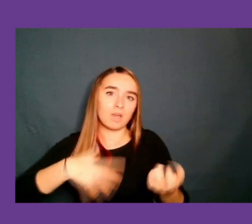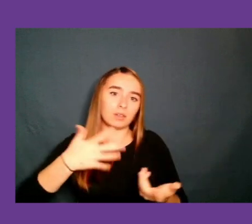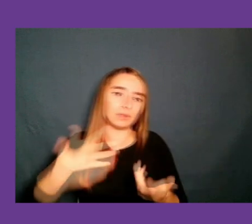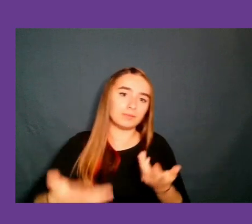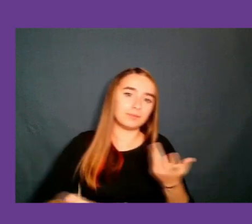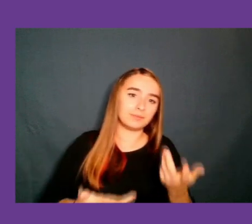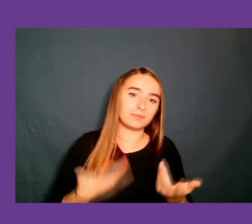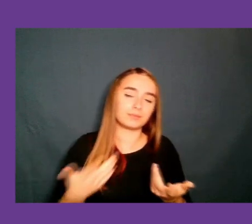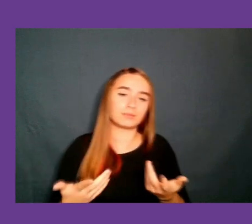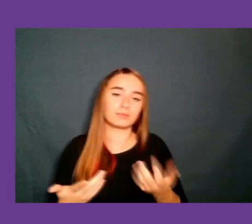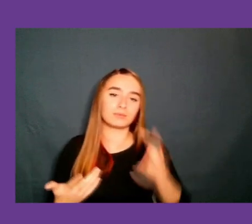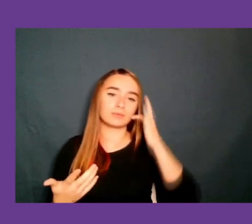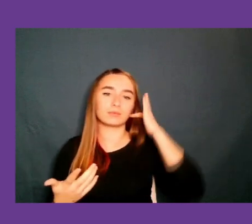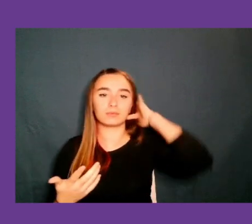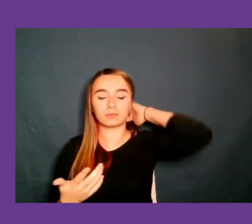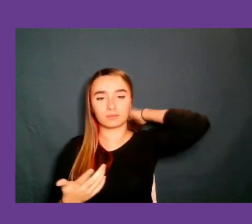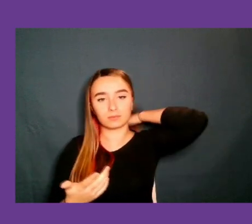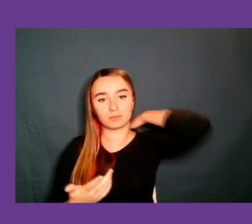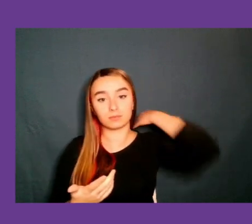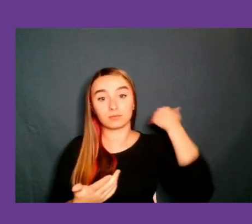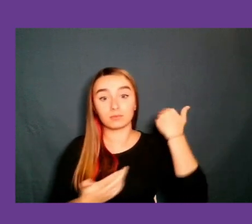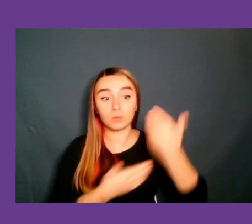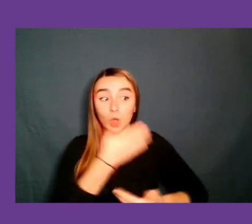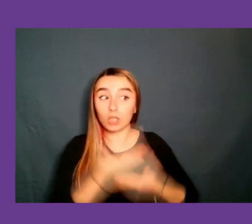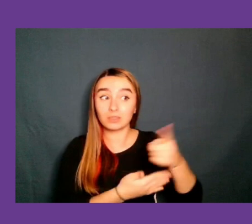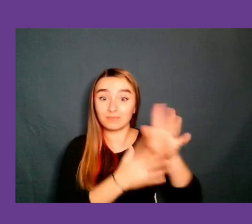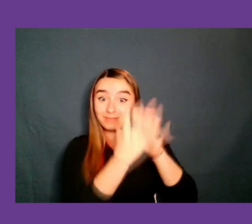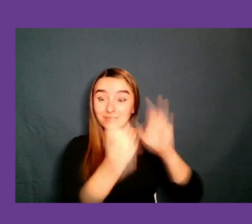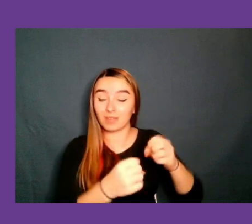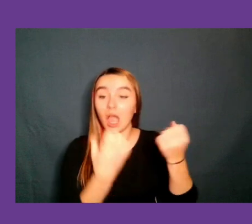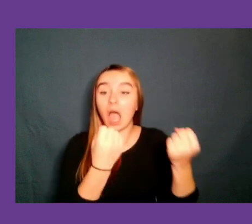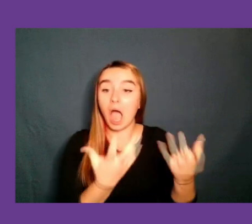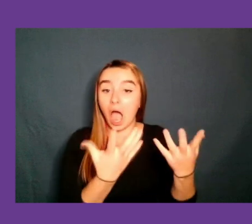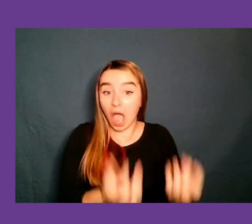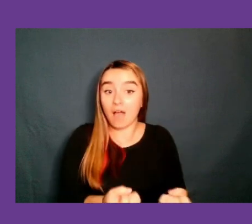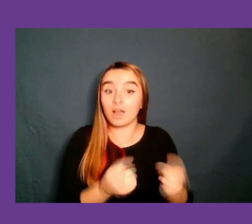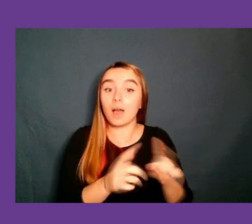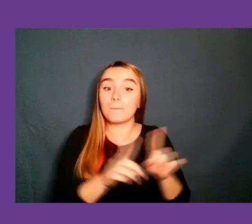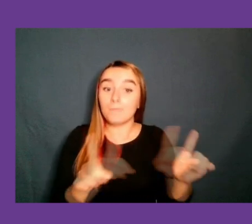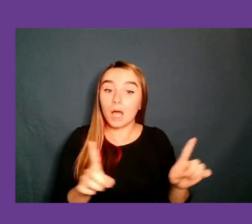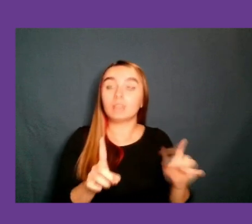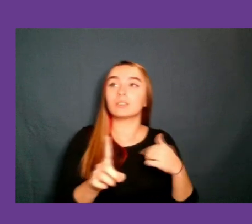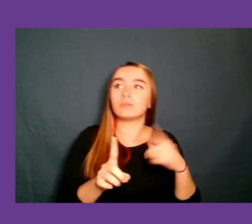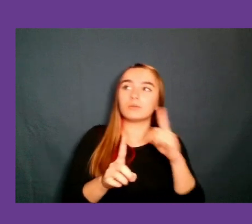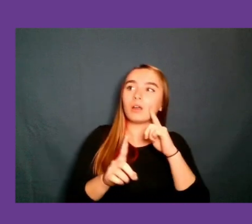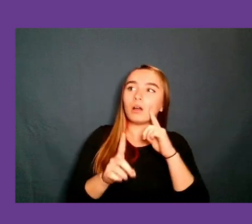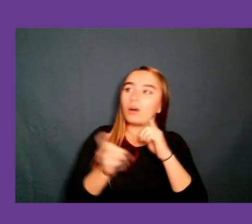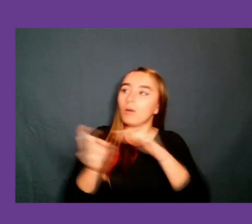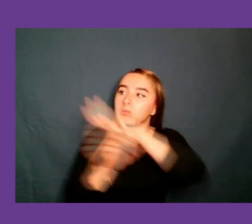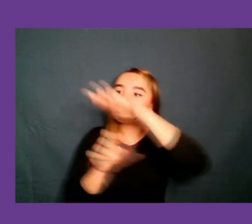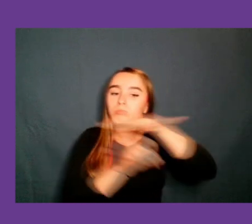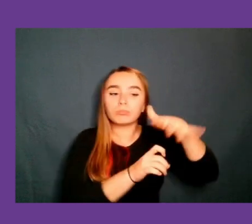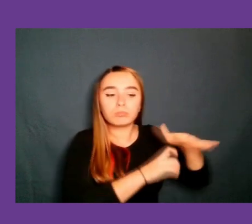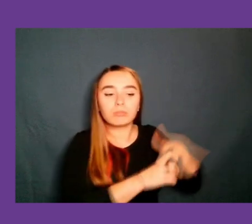a consensus-based procedure, of course, but just the fact that it has been used in so many other countries outside of the EU,